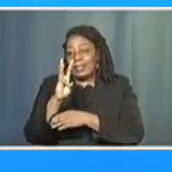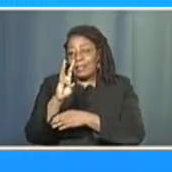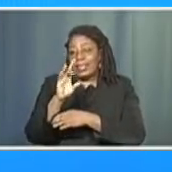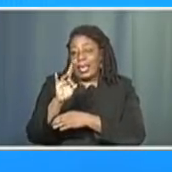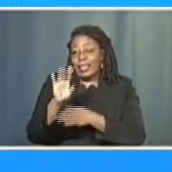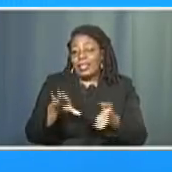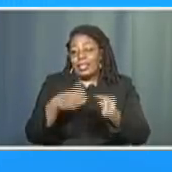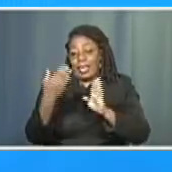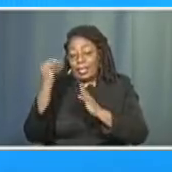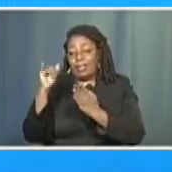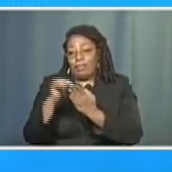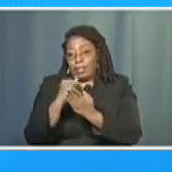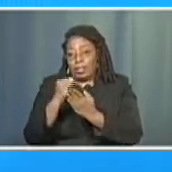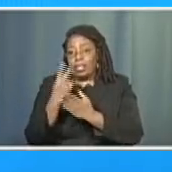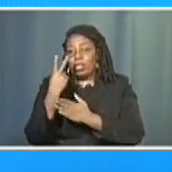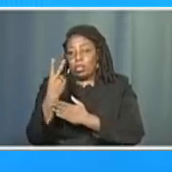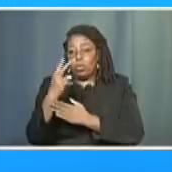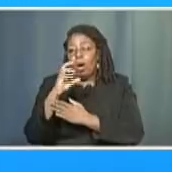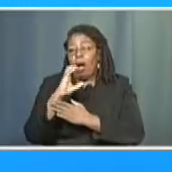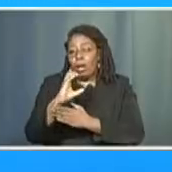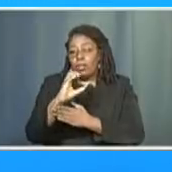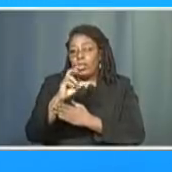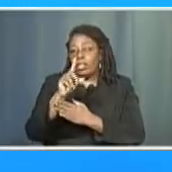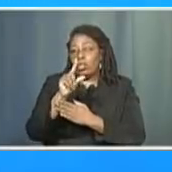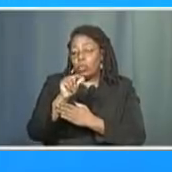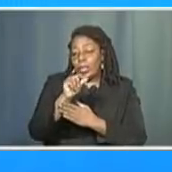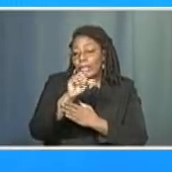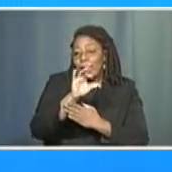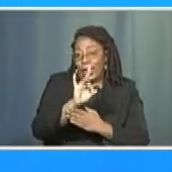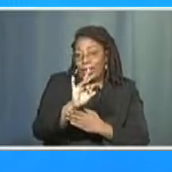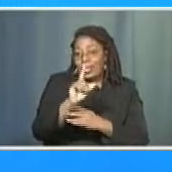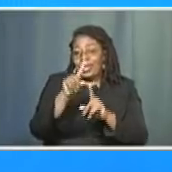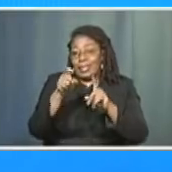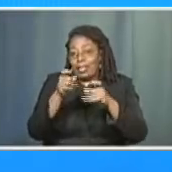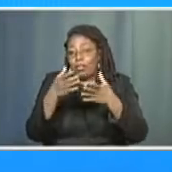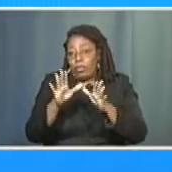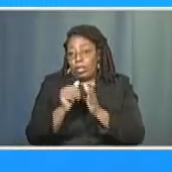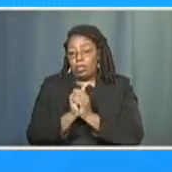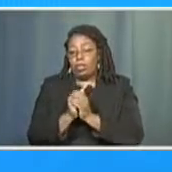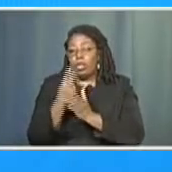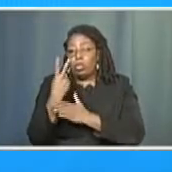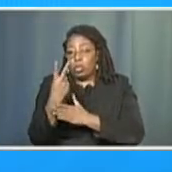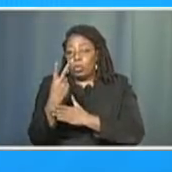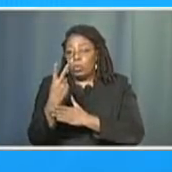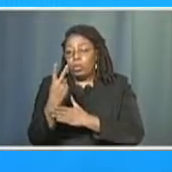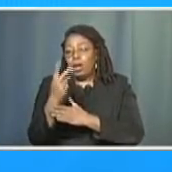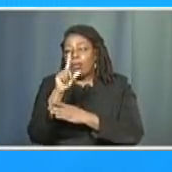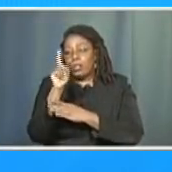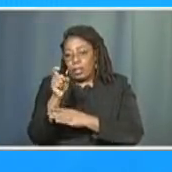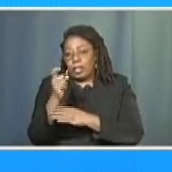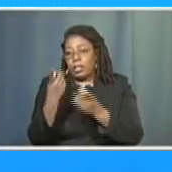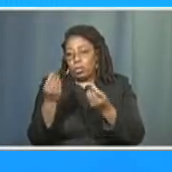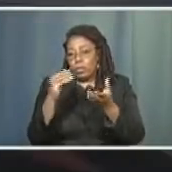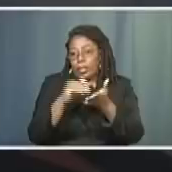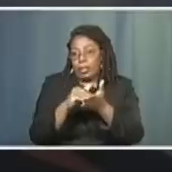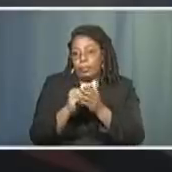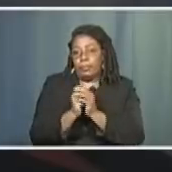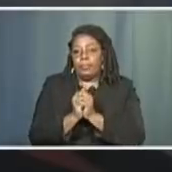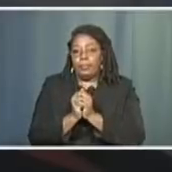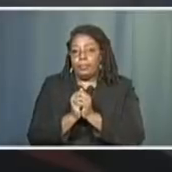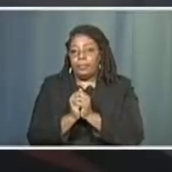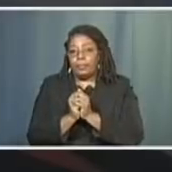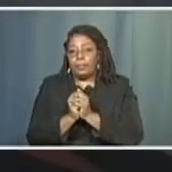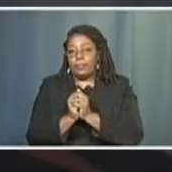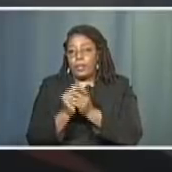under investigation and 228 tests completed. 2 of those tests are repeats. Coming